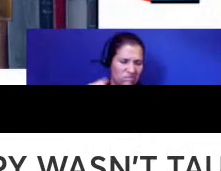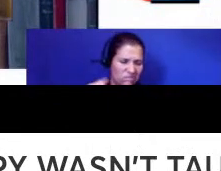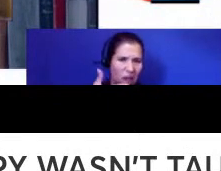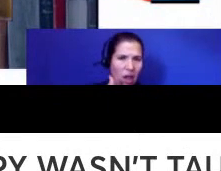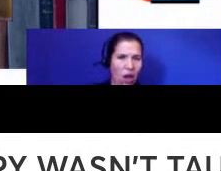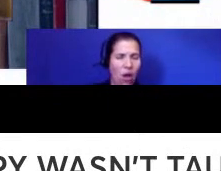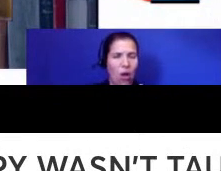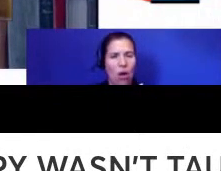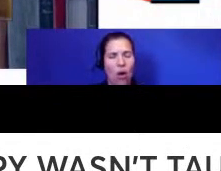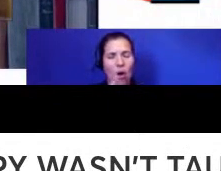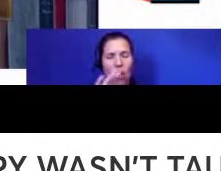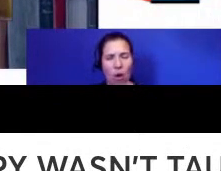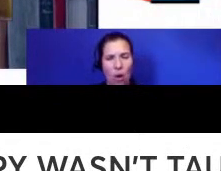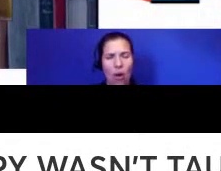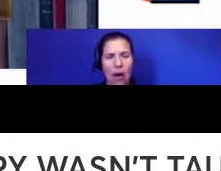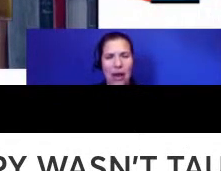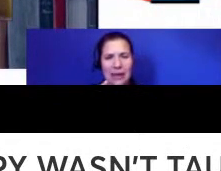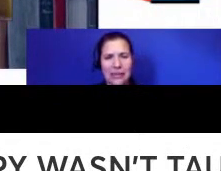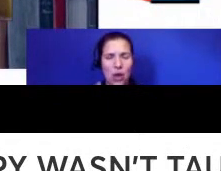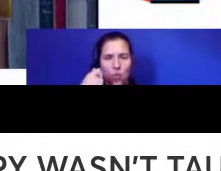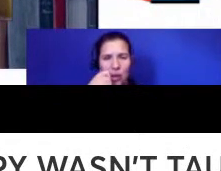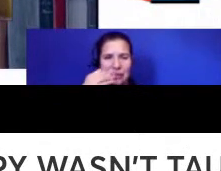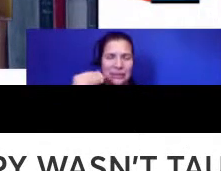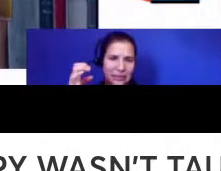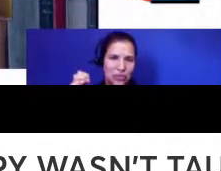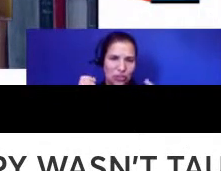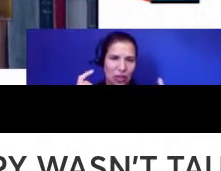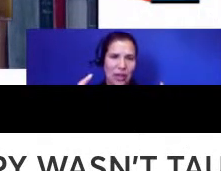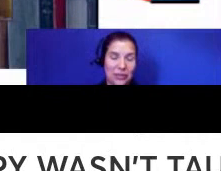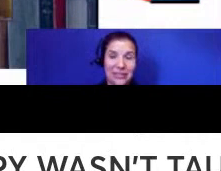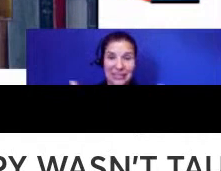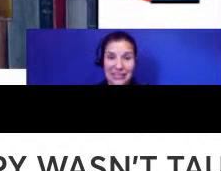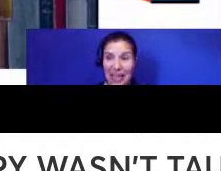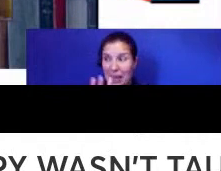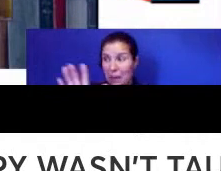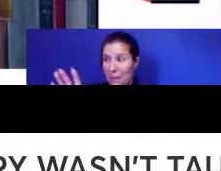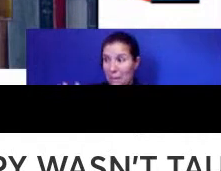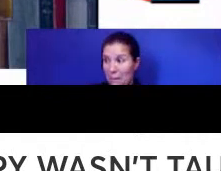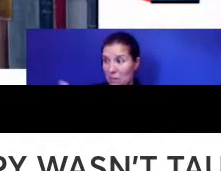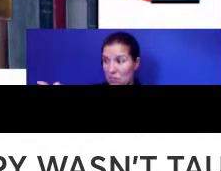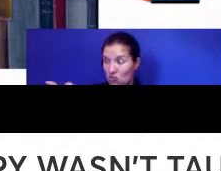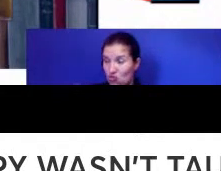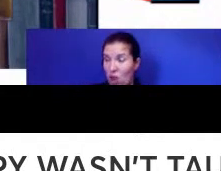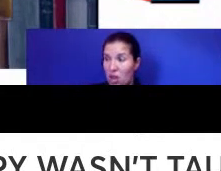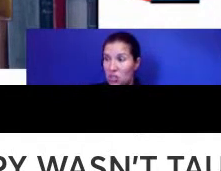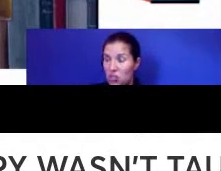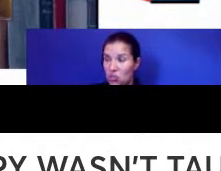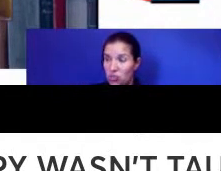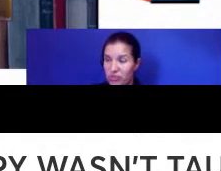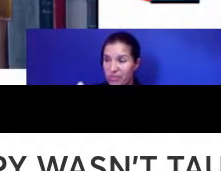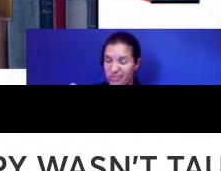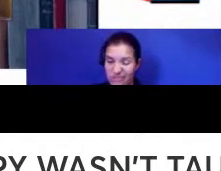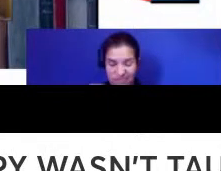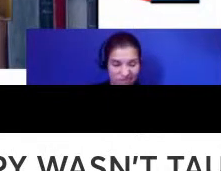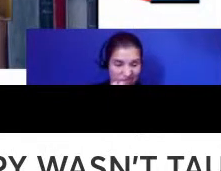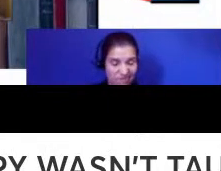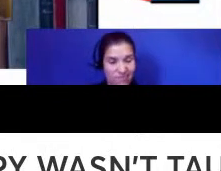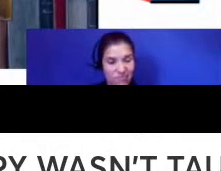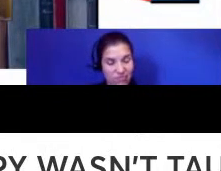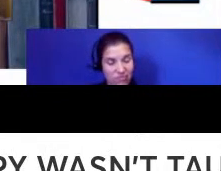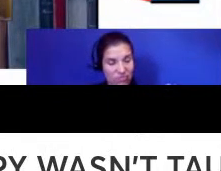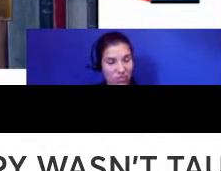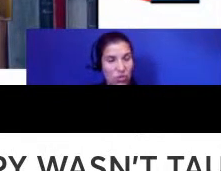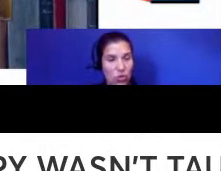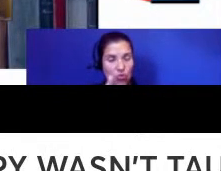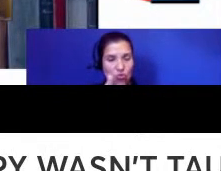on anti-racist education. Now, the same forces that are attempting to gerrymander our democracy in order to